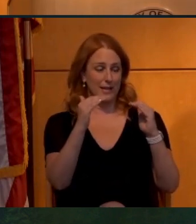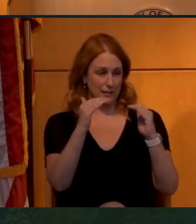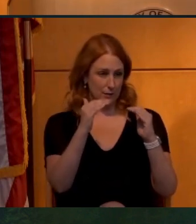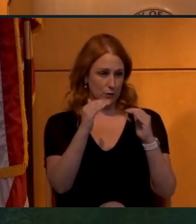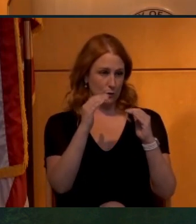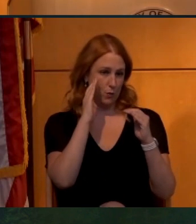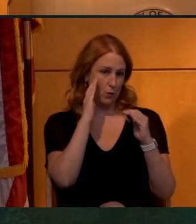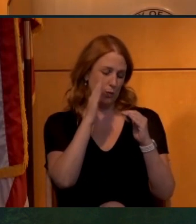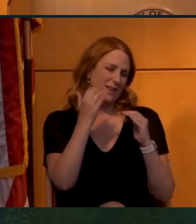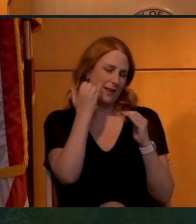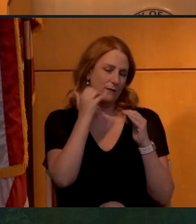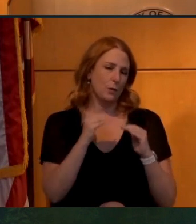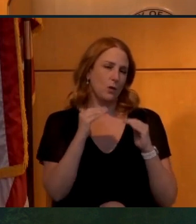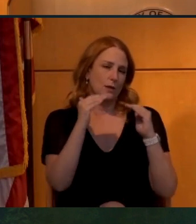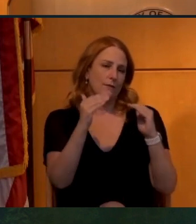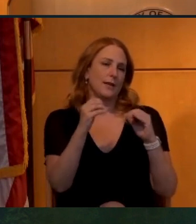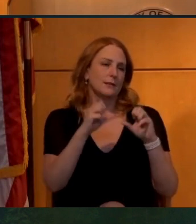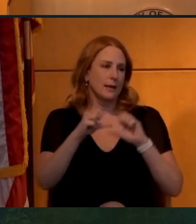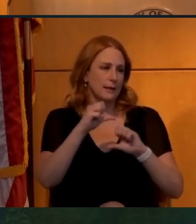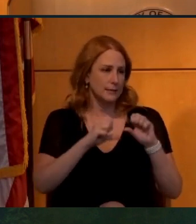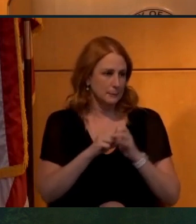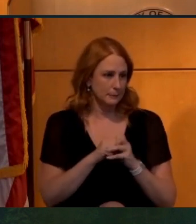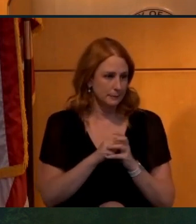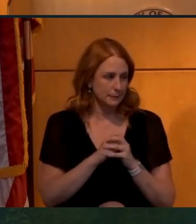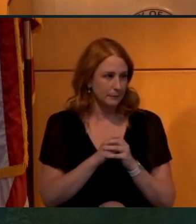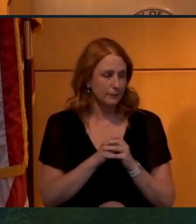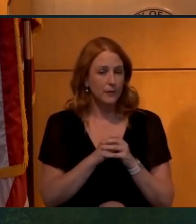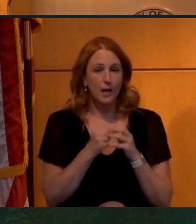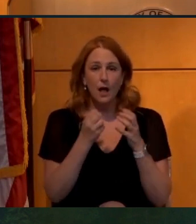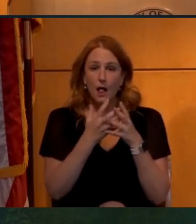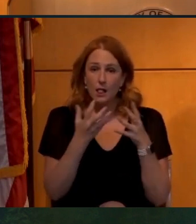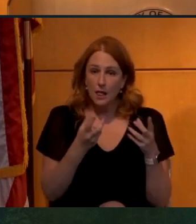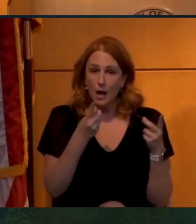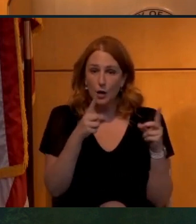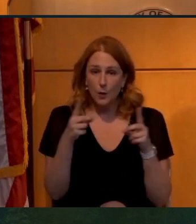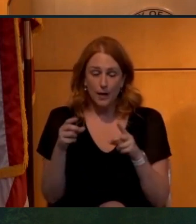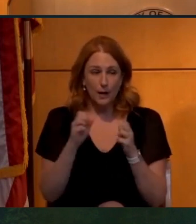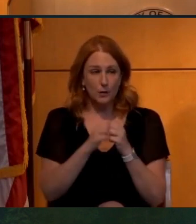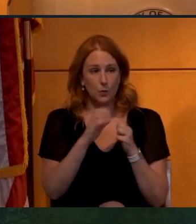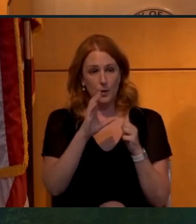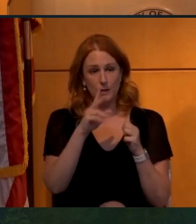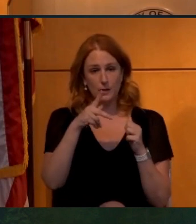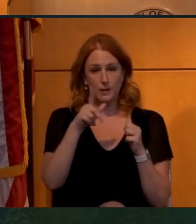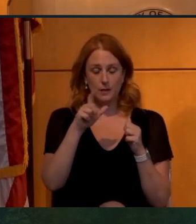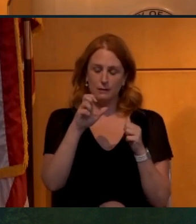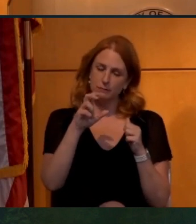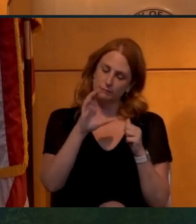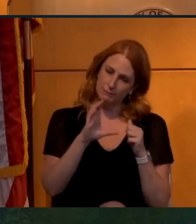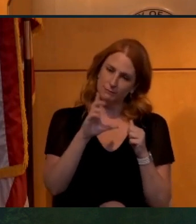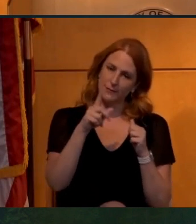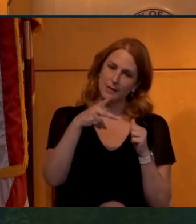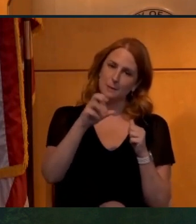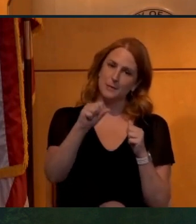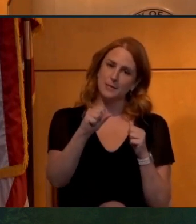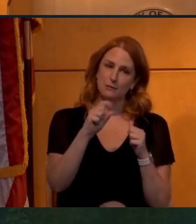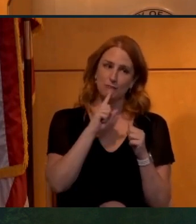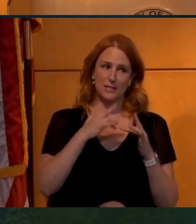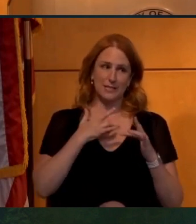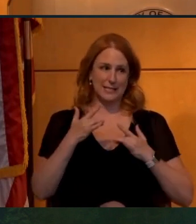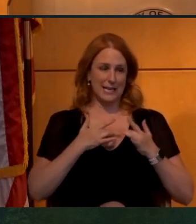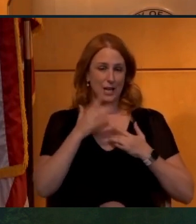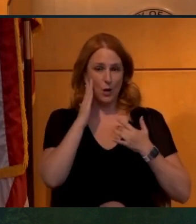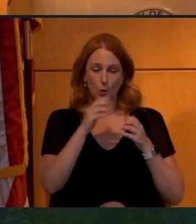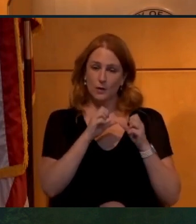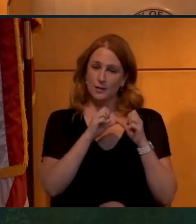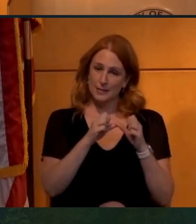science. All right, so there's a lot going on within CLIPS, very exciting, but where are we going? So we're going to continue building this